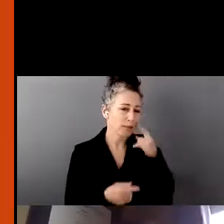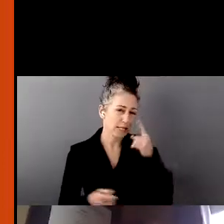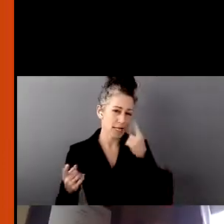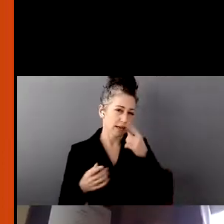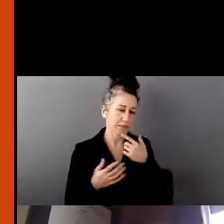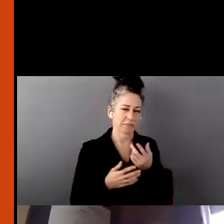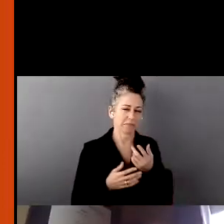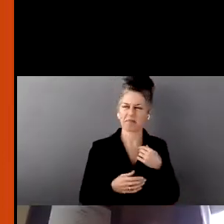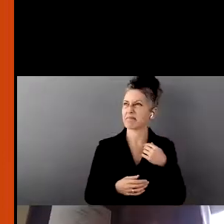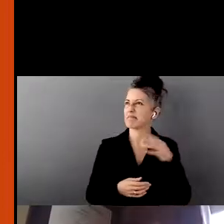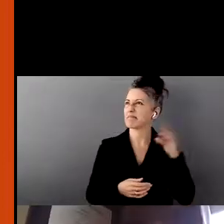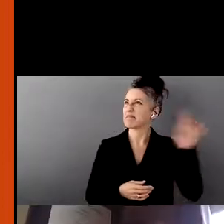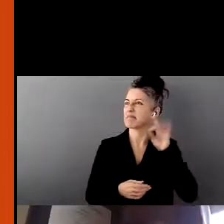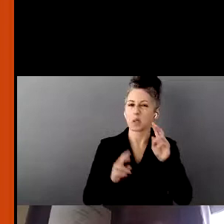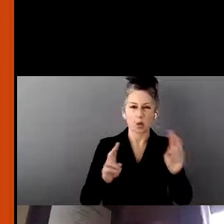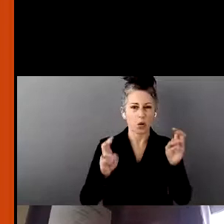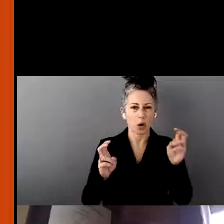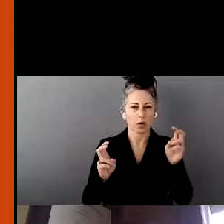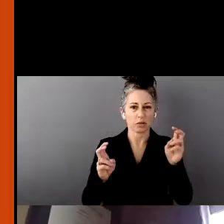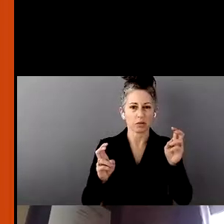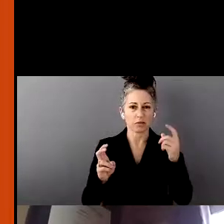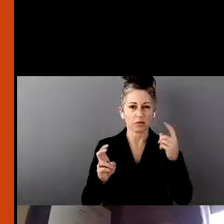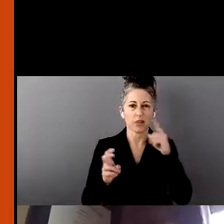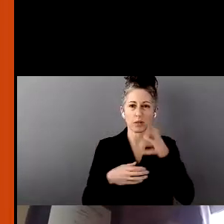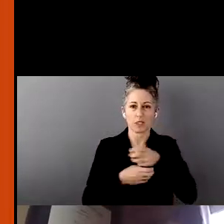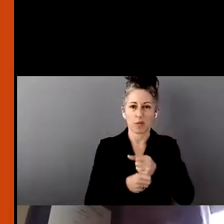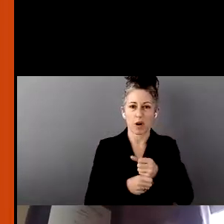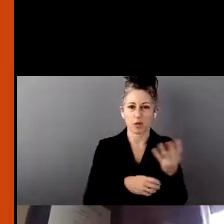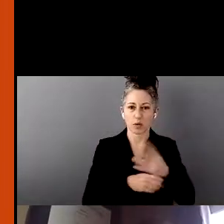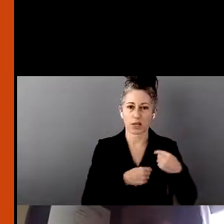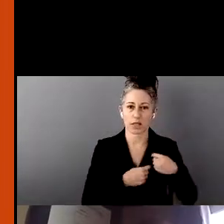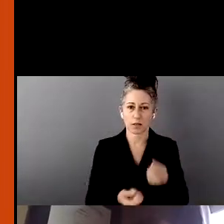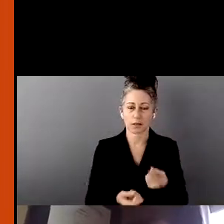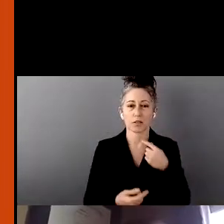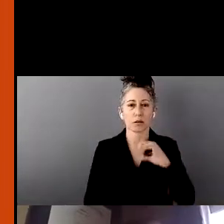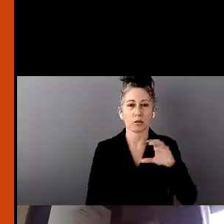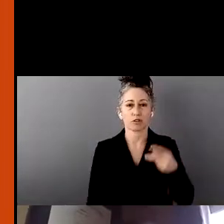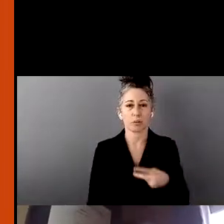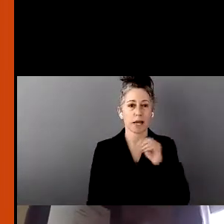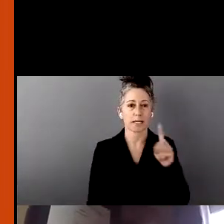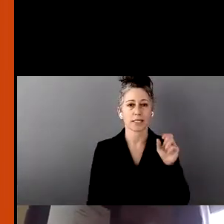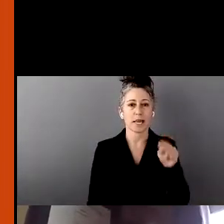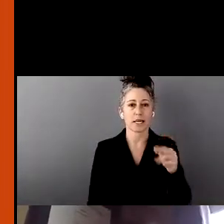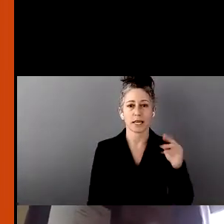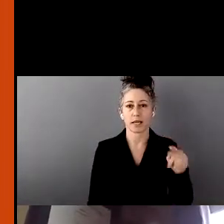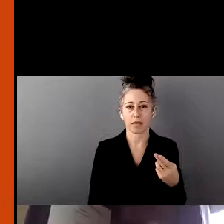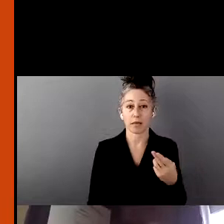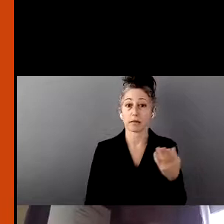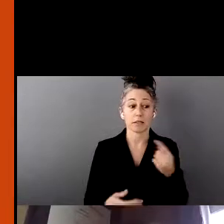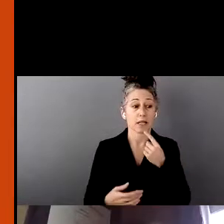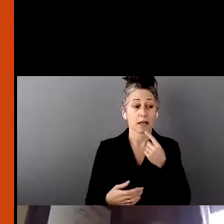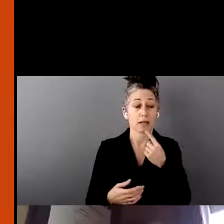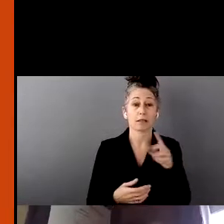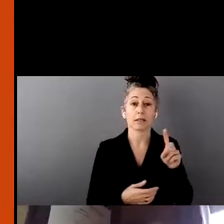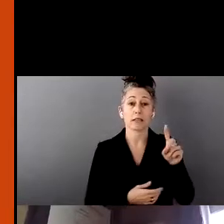could summarize the events of the last 4 days, and I came up with something from Chip and Dan Heath, which is data are just summaries